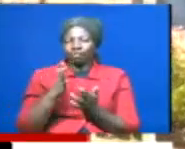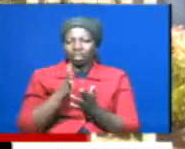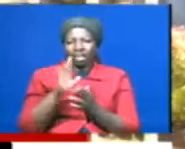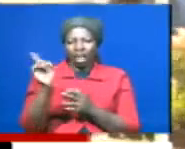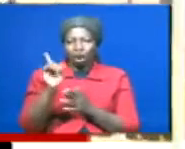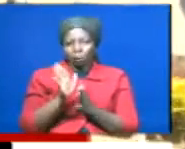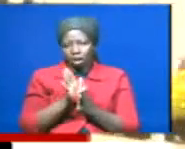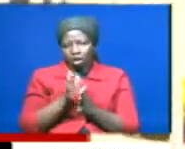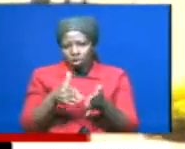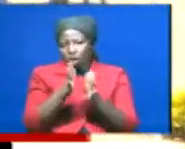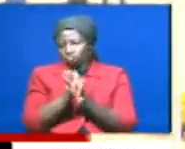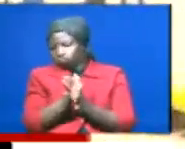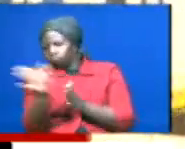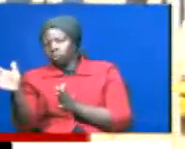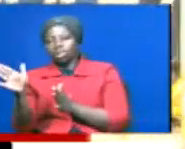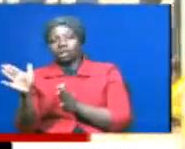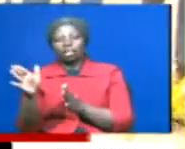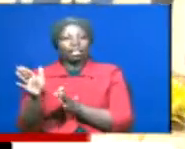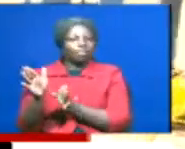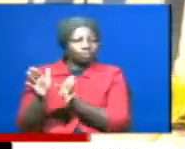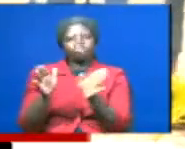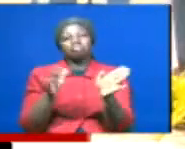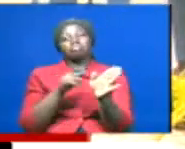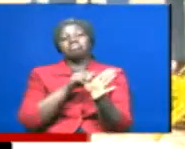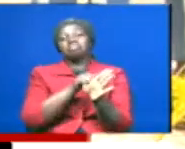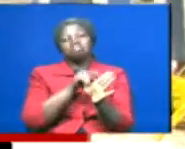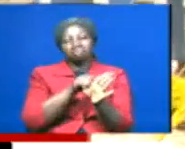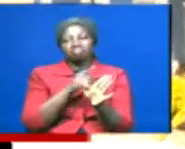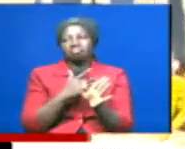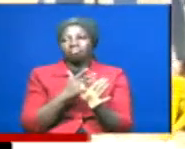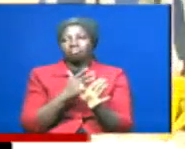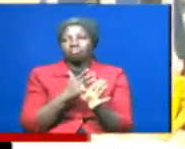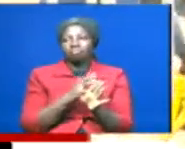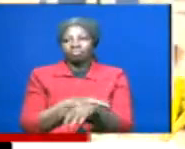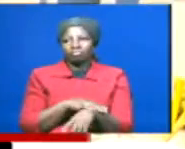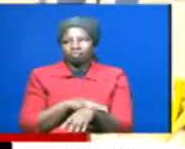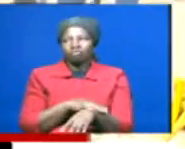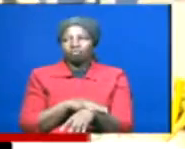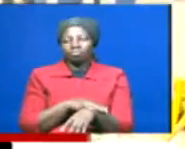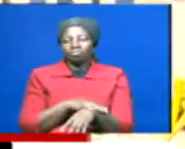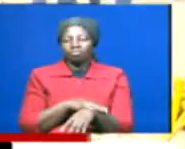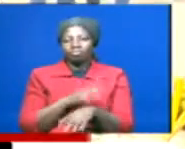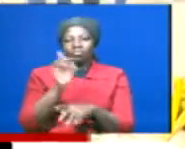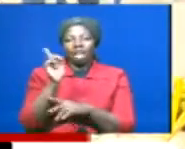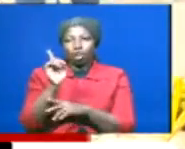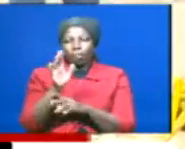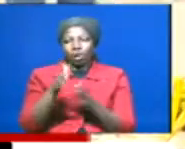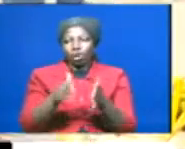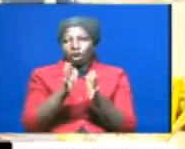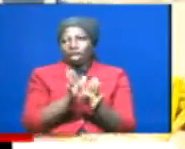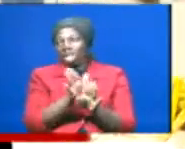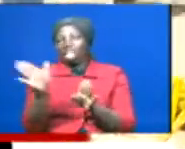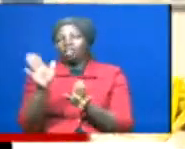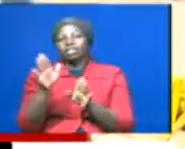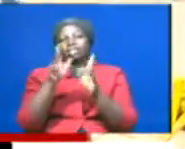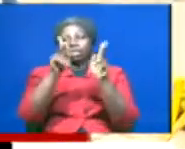course, the other way, intersection point between Nairobi Road and, of course, the Kisumu Kakamega Highway there. You